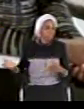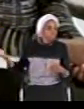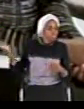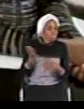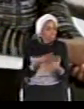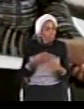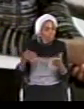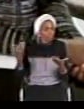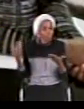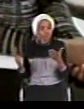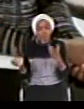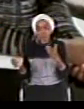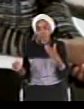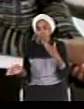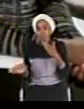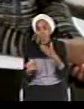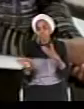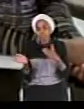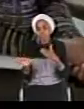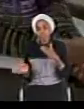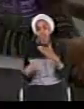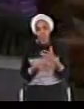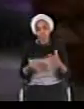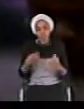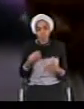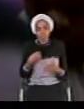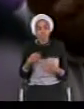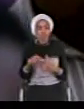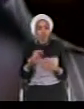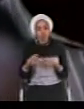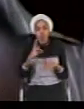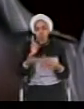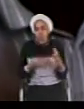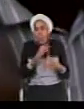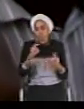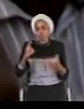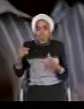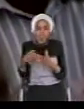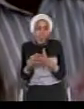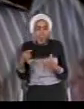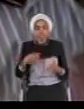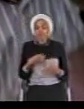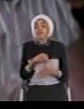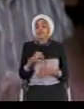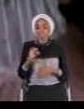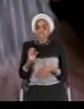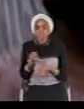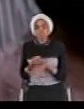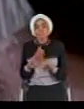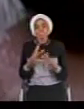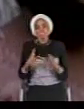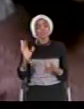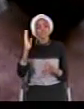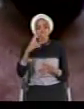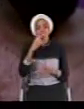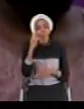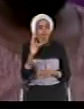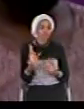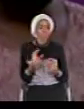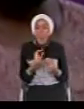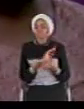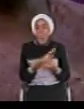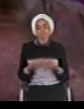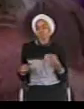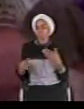just do whatever against me? And the so-called counselor will say, don't